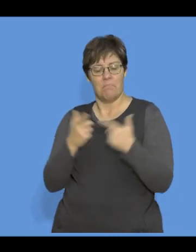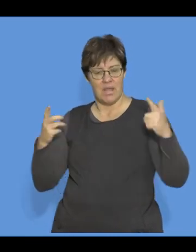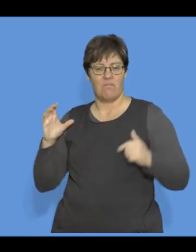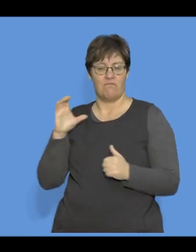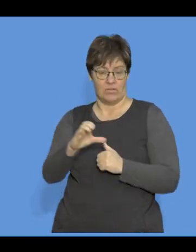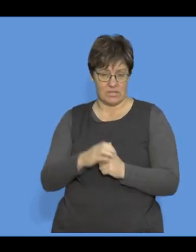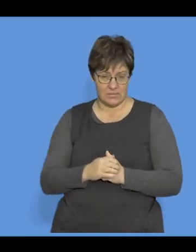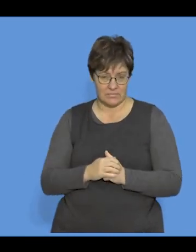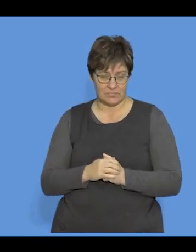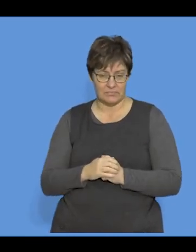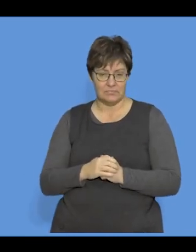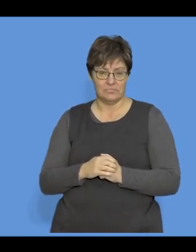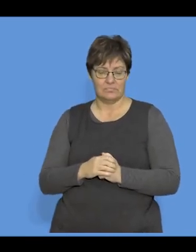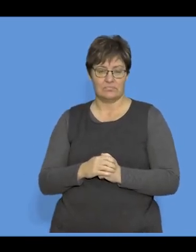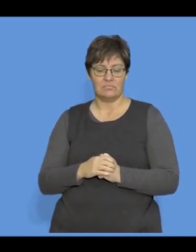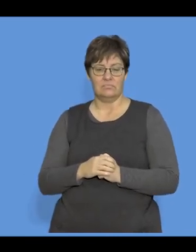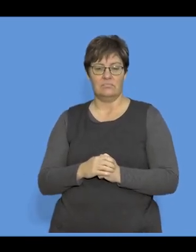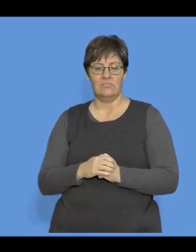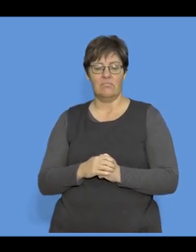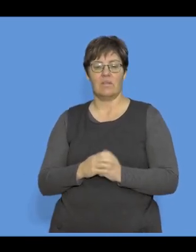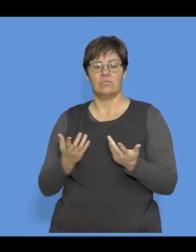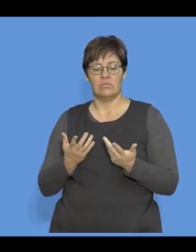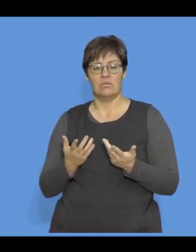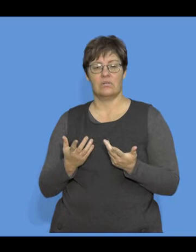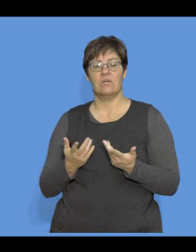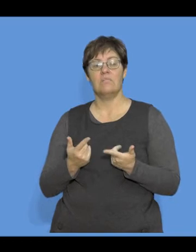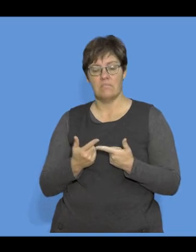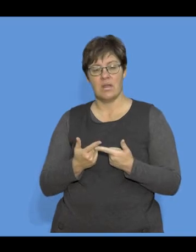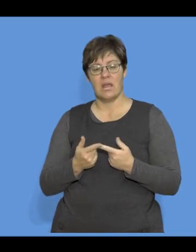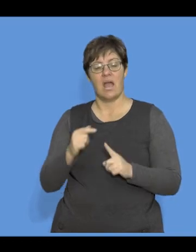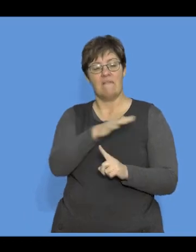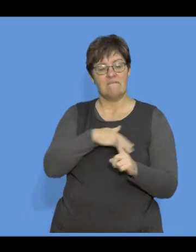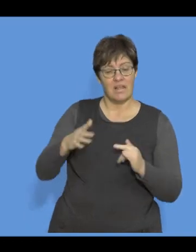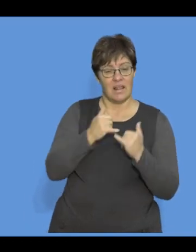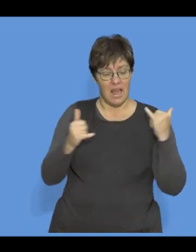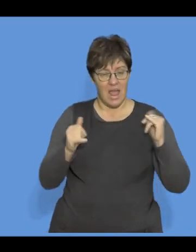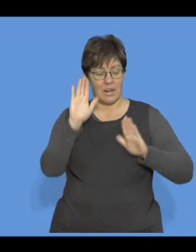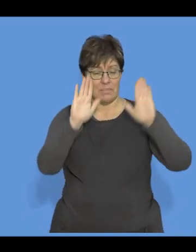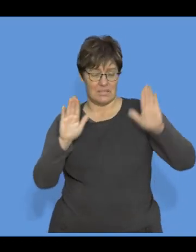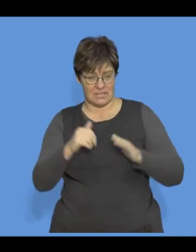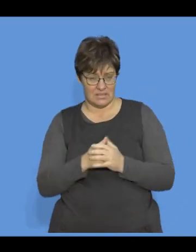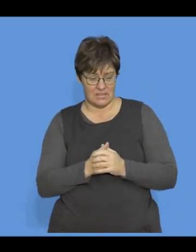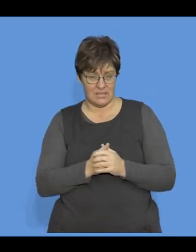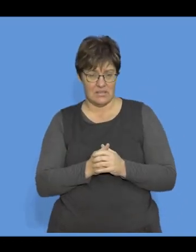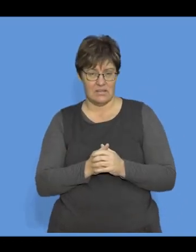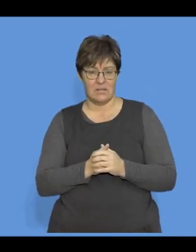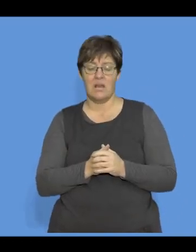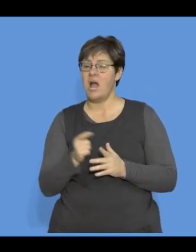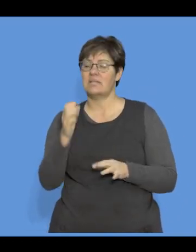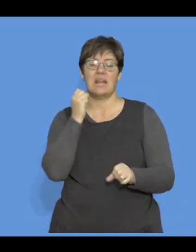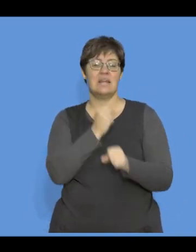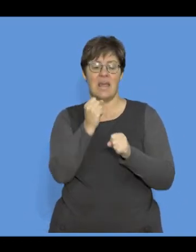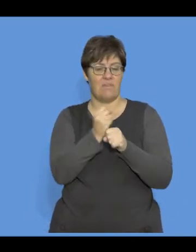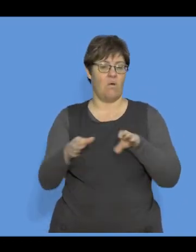that direction. And so we can draw out the field line pattern. The field lines must never